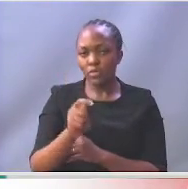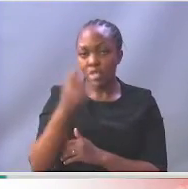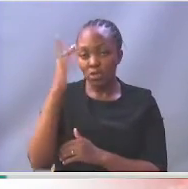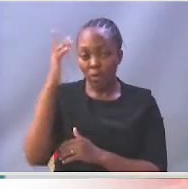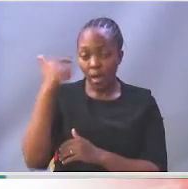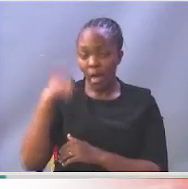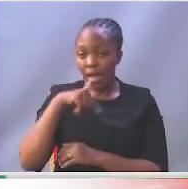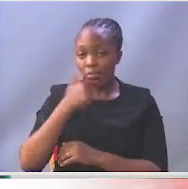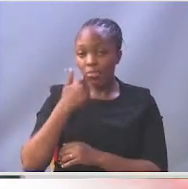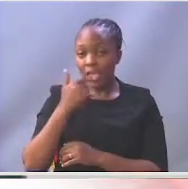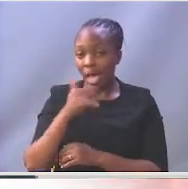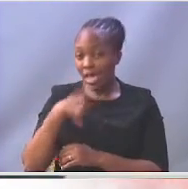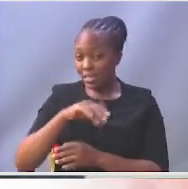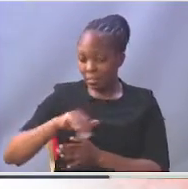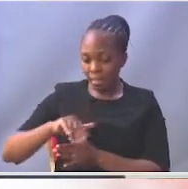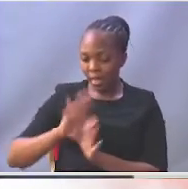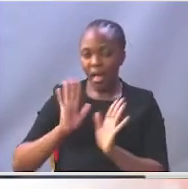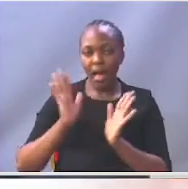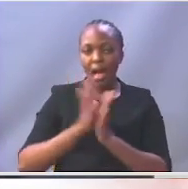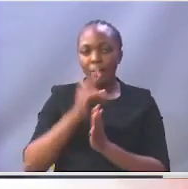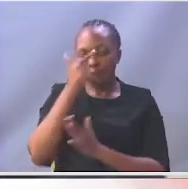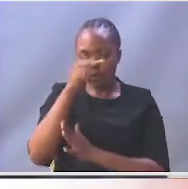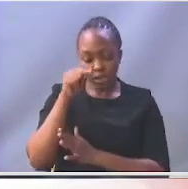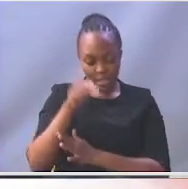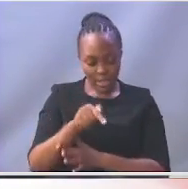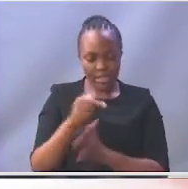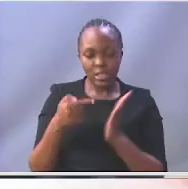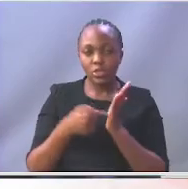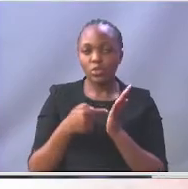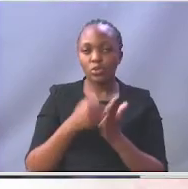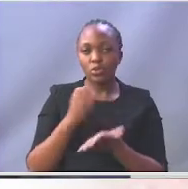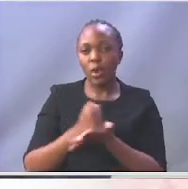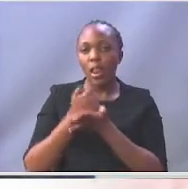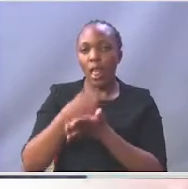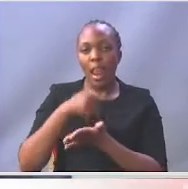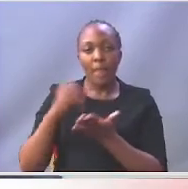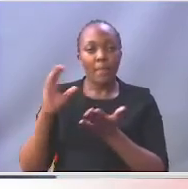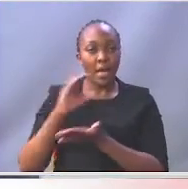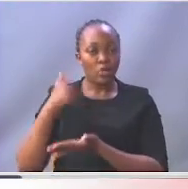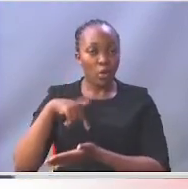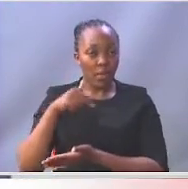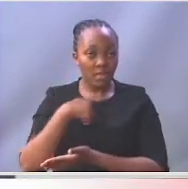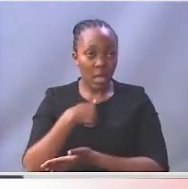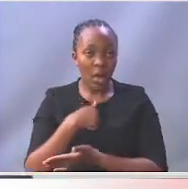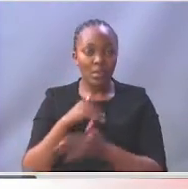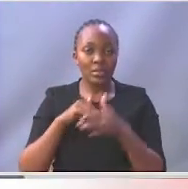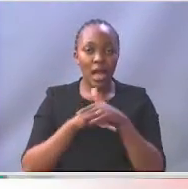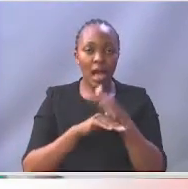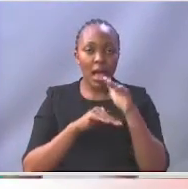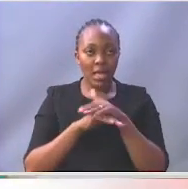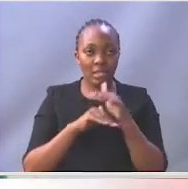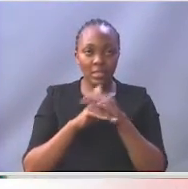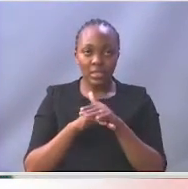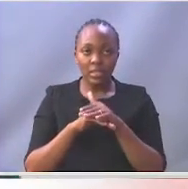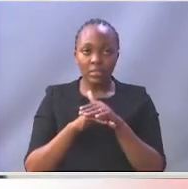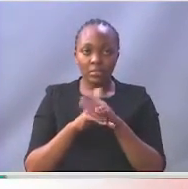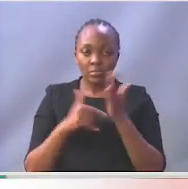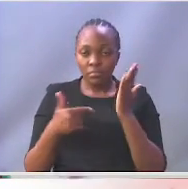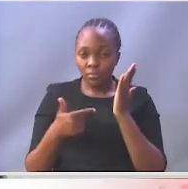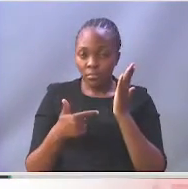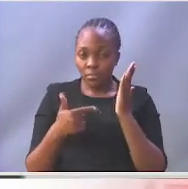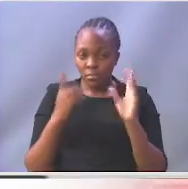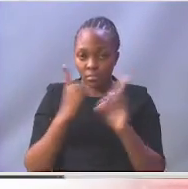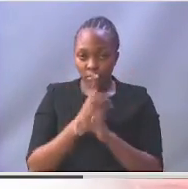particular technology is going to make work easier for our customers. It's going to make our customers access different properties in